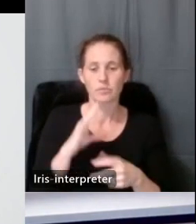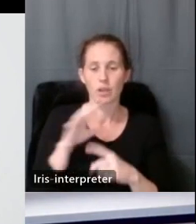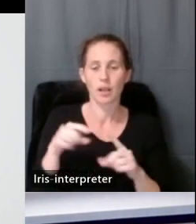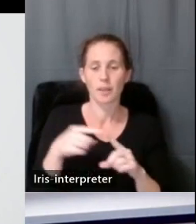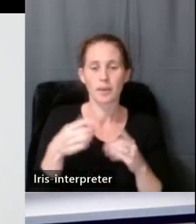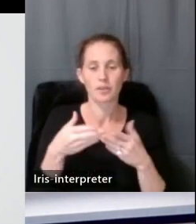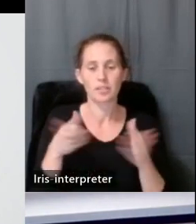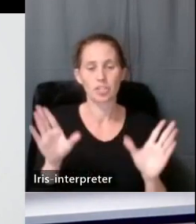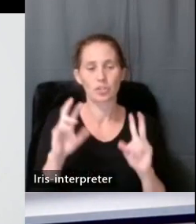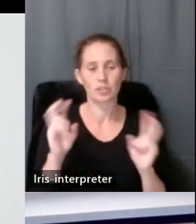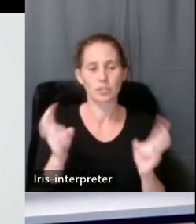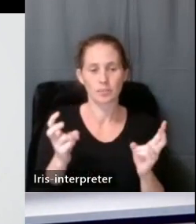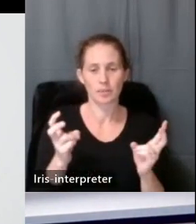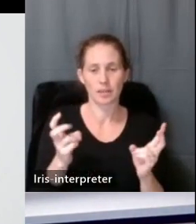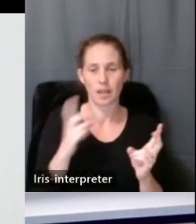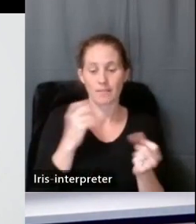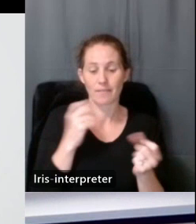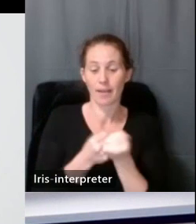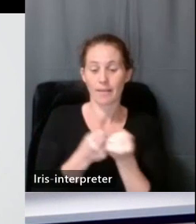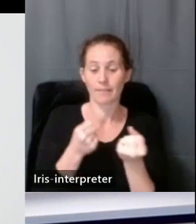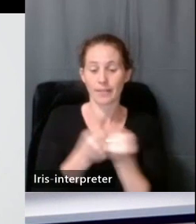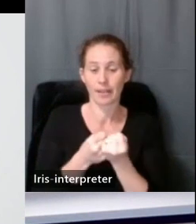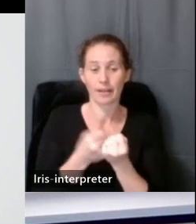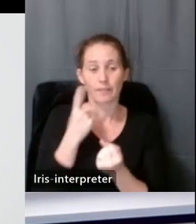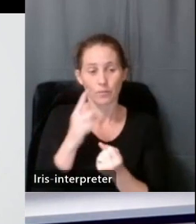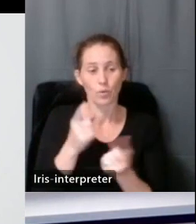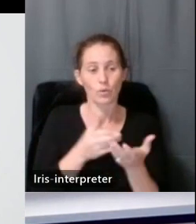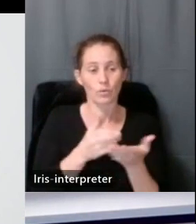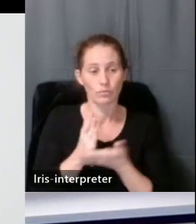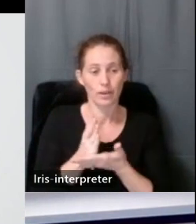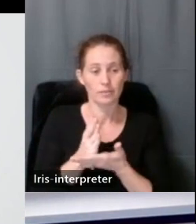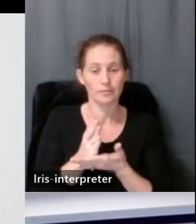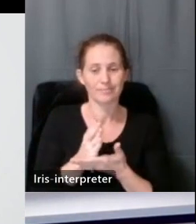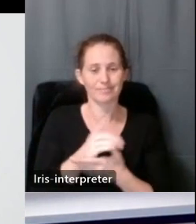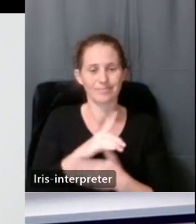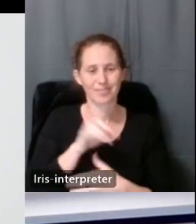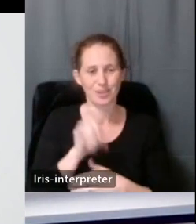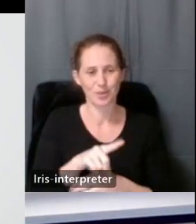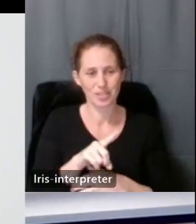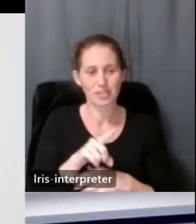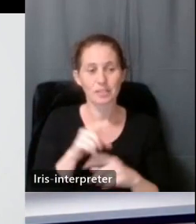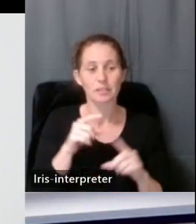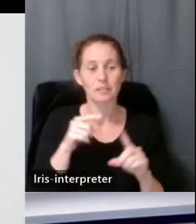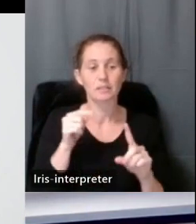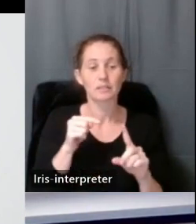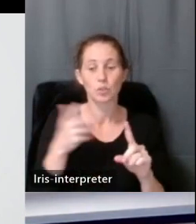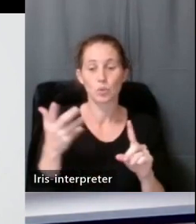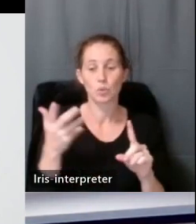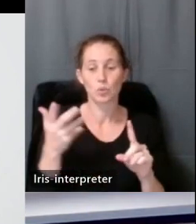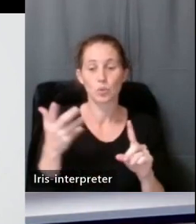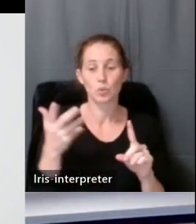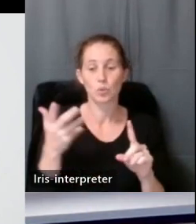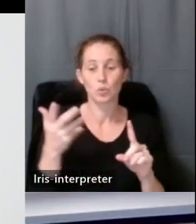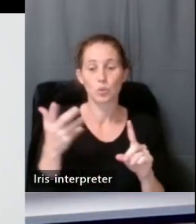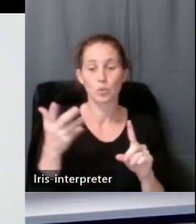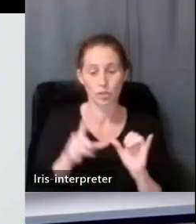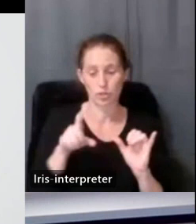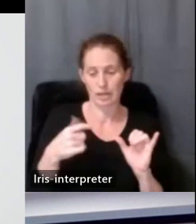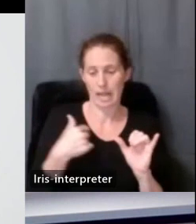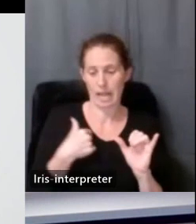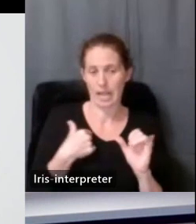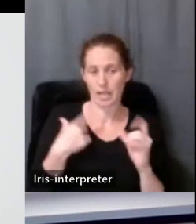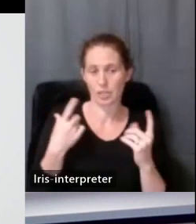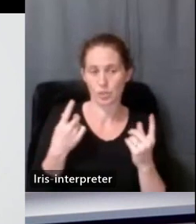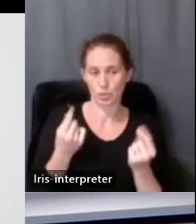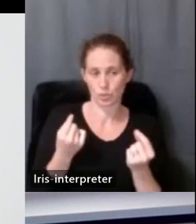general subject of advocating for our rights. The question is, what measures should I take